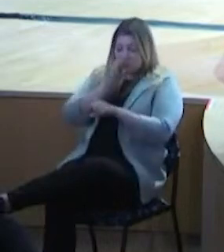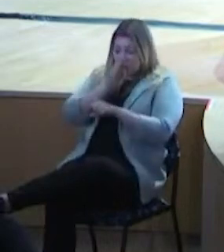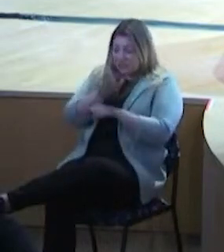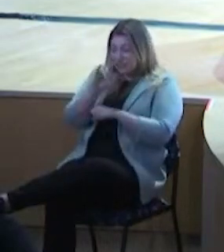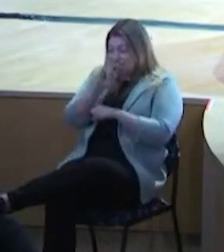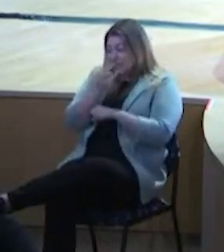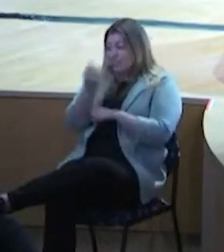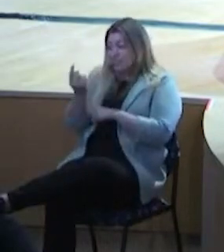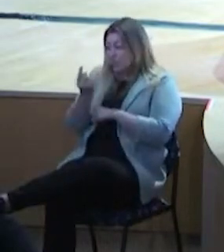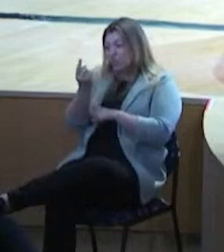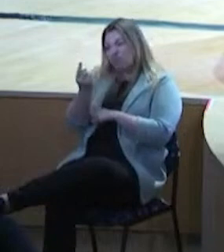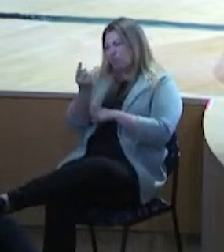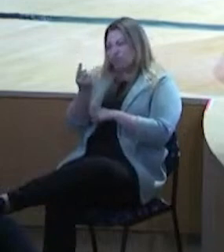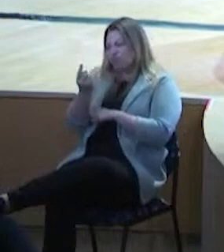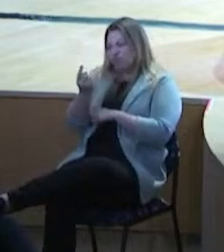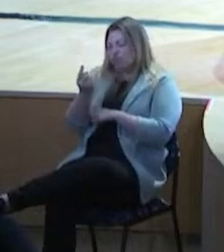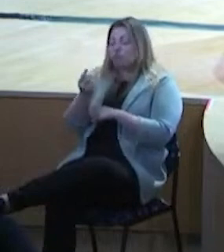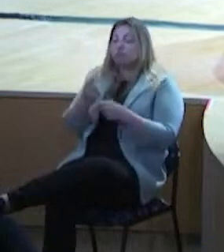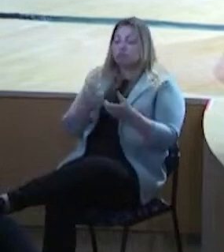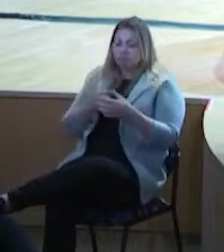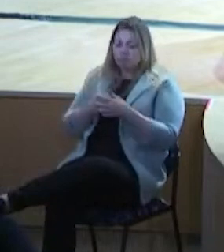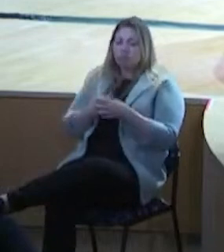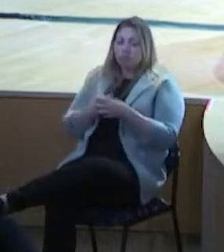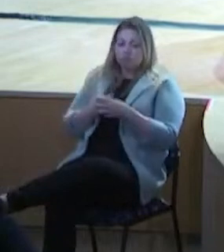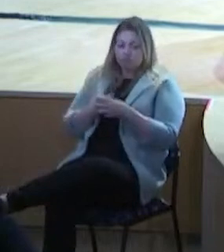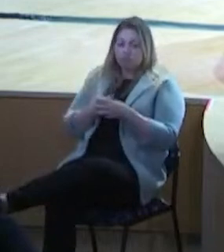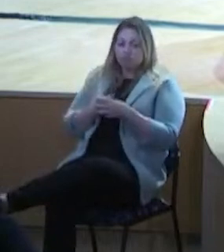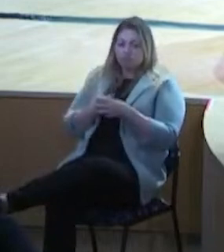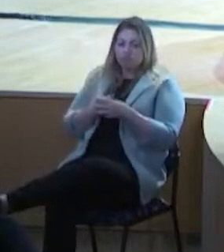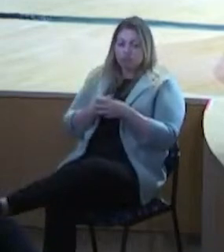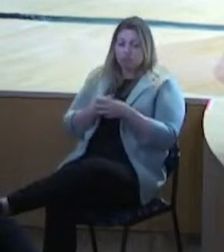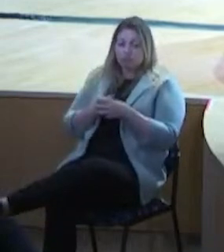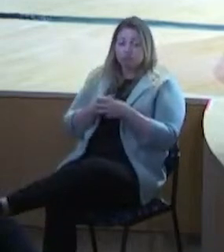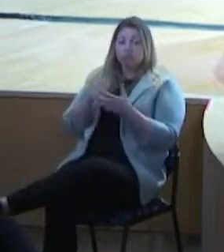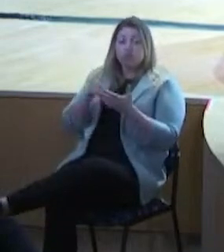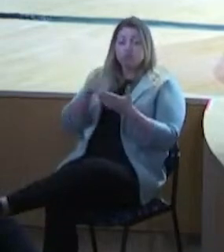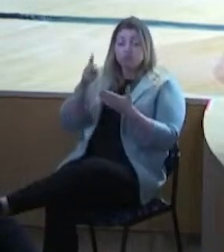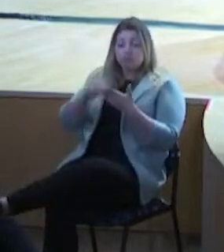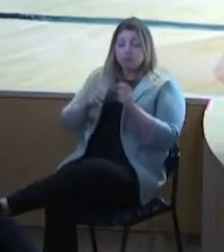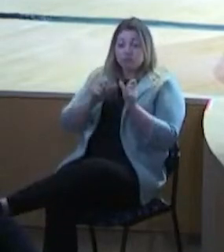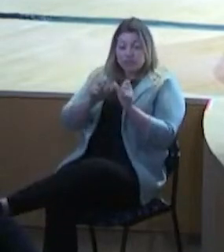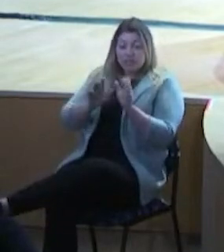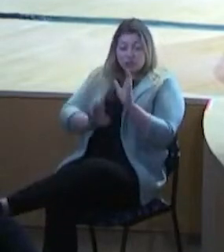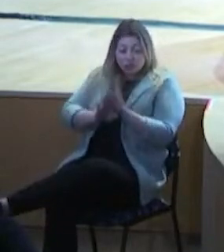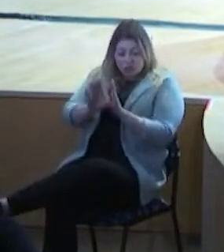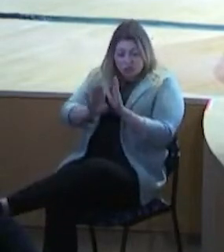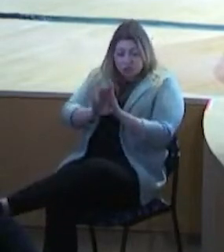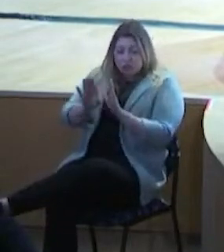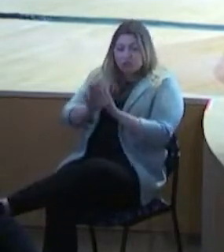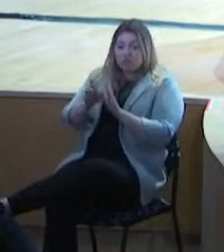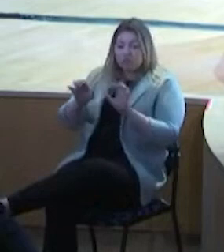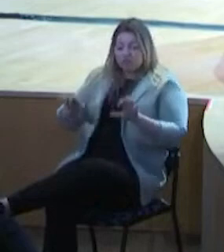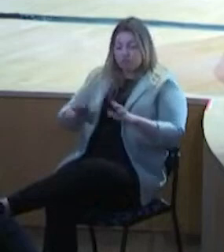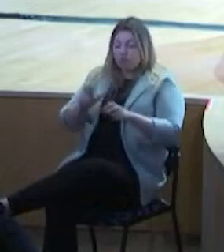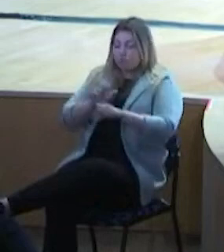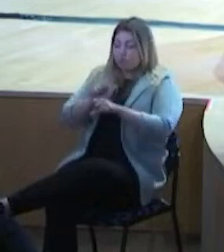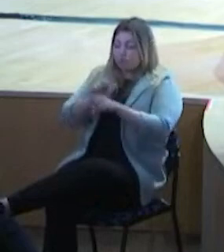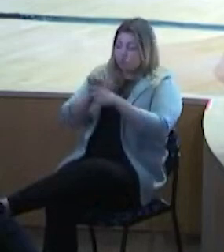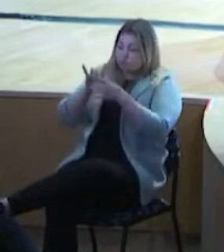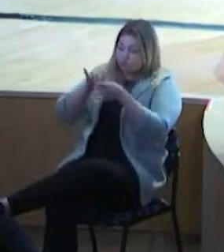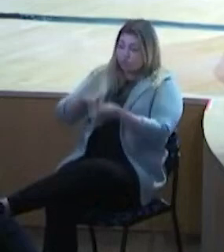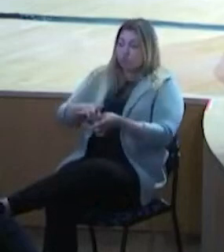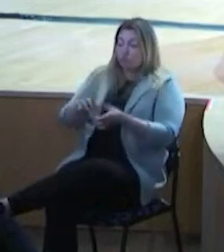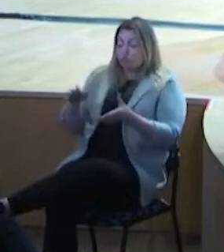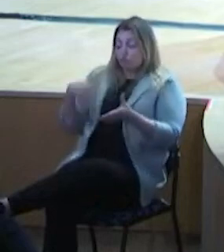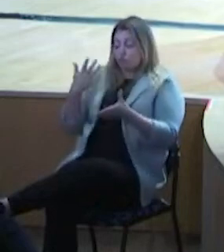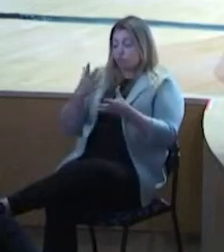all the time. But as the program develops, they've been doing a lot of work on getting the youth